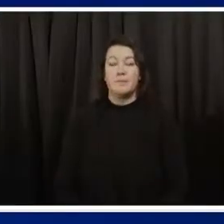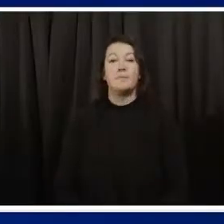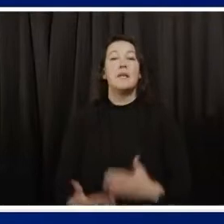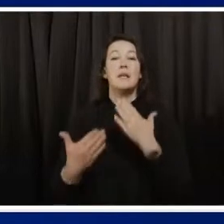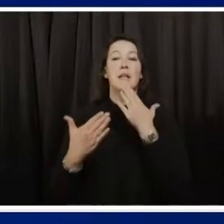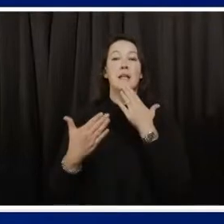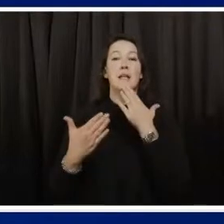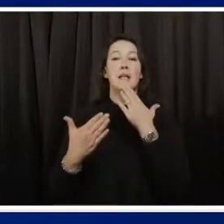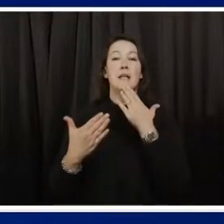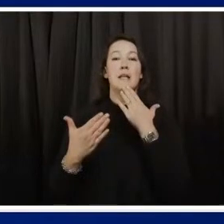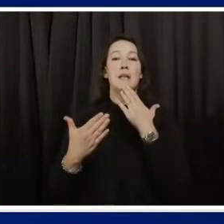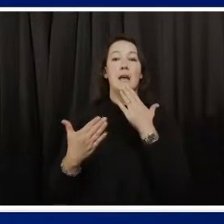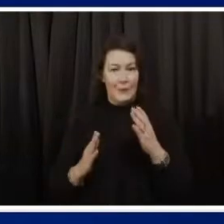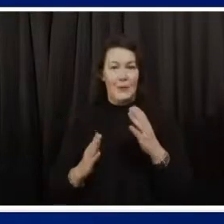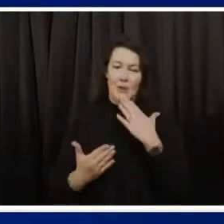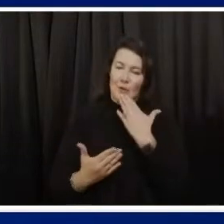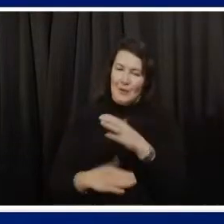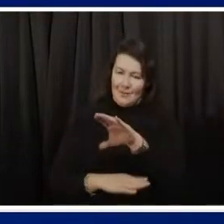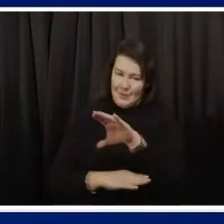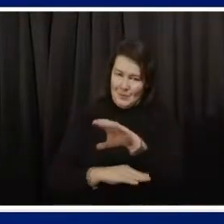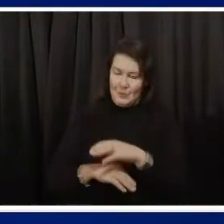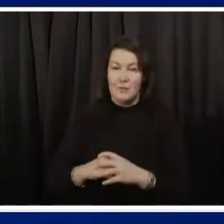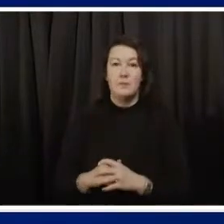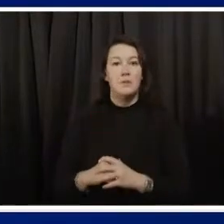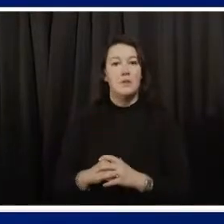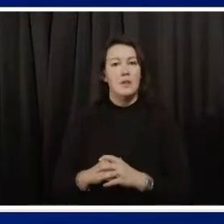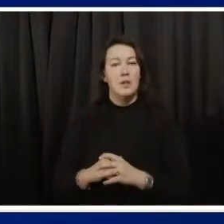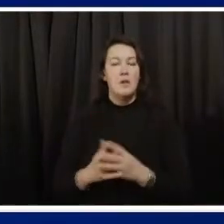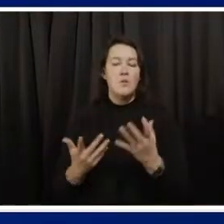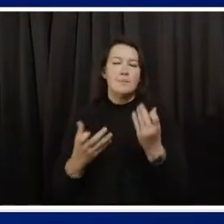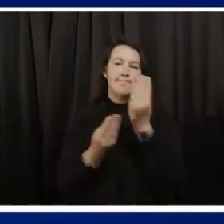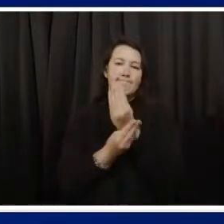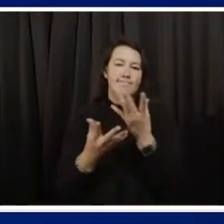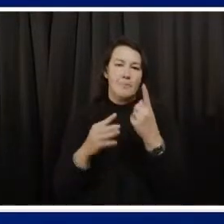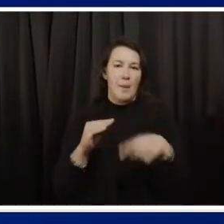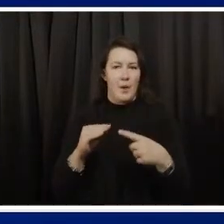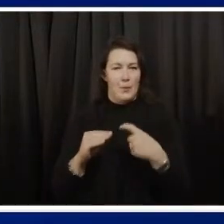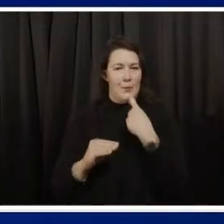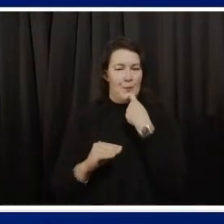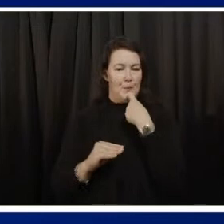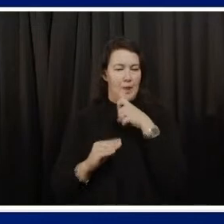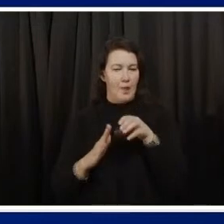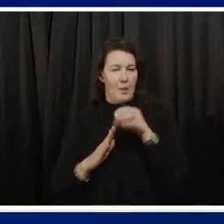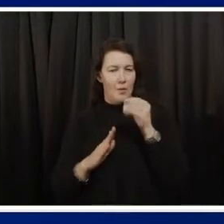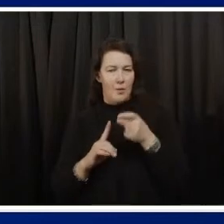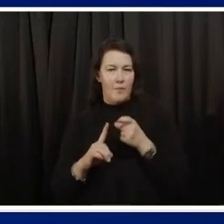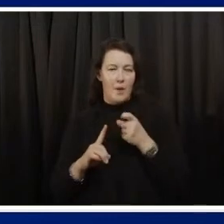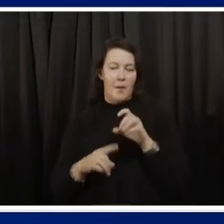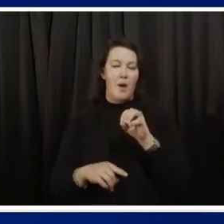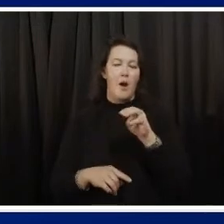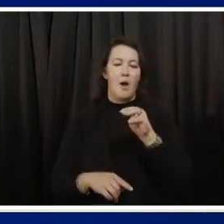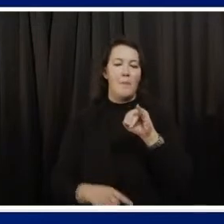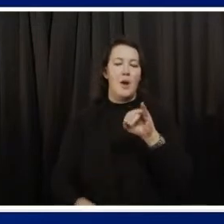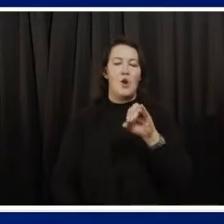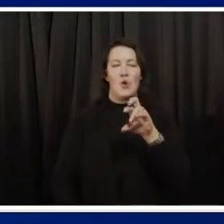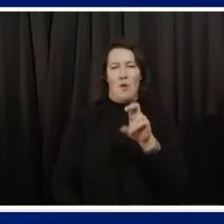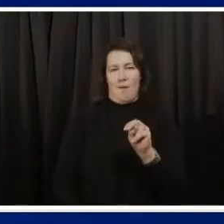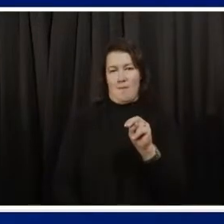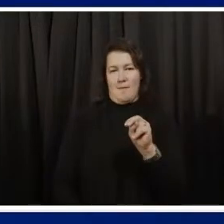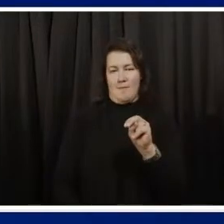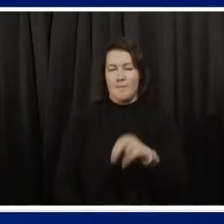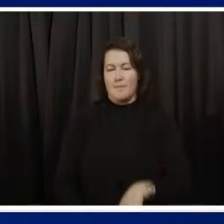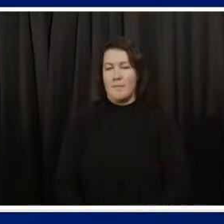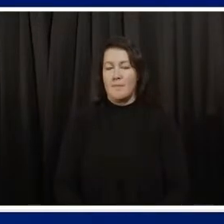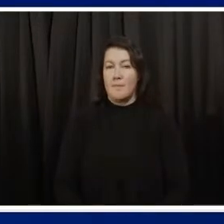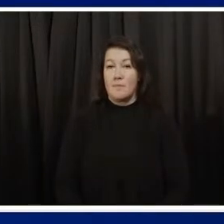Thank you, Governor. Good afternoon. So I want to share a little bit about what we've learned so far about the Omicron variant. So as the